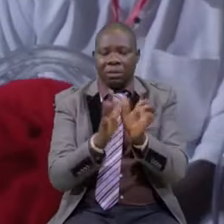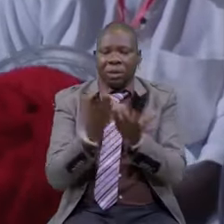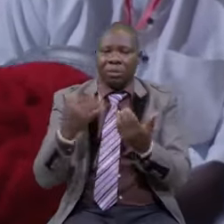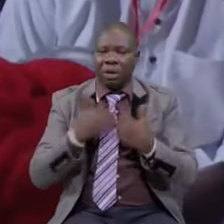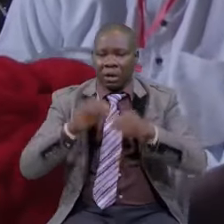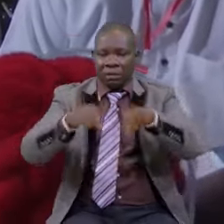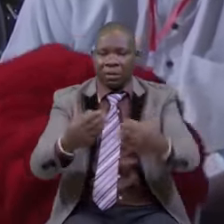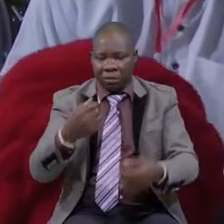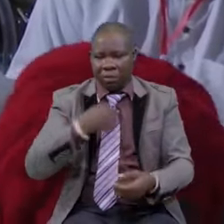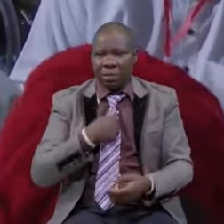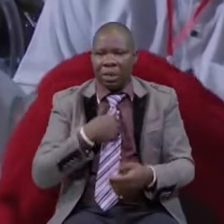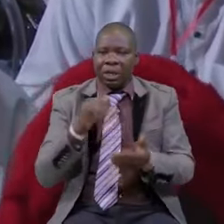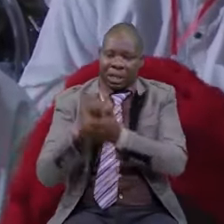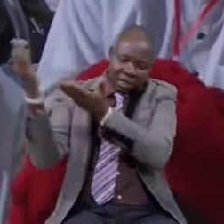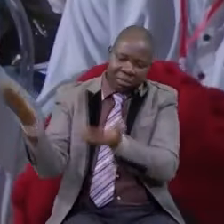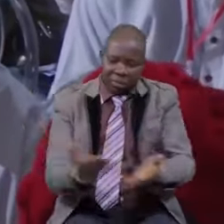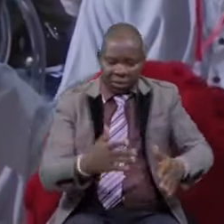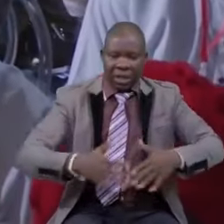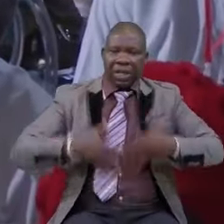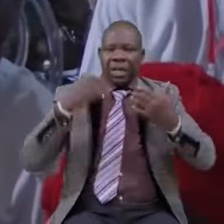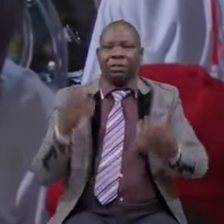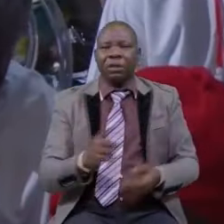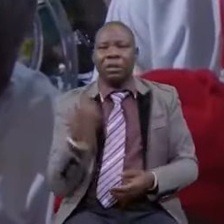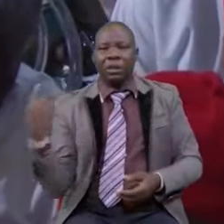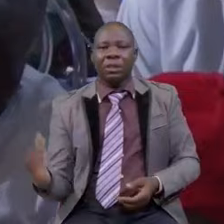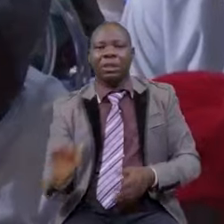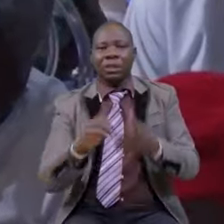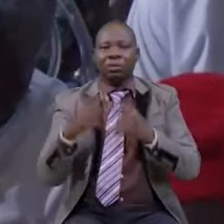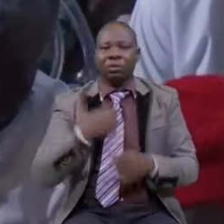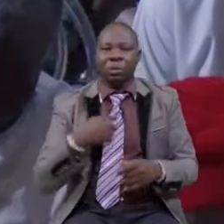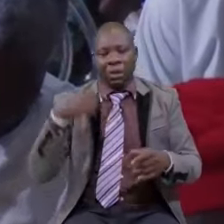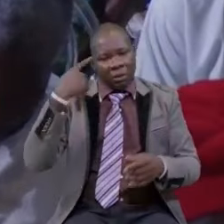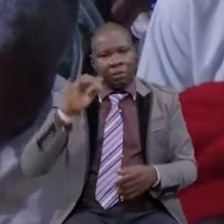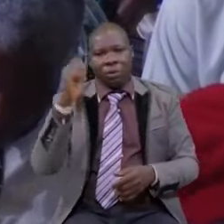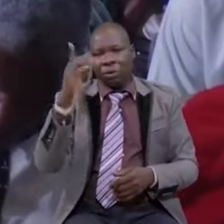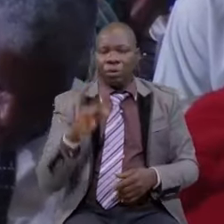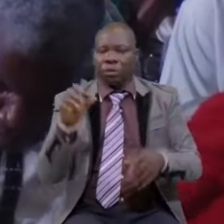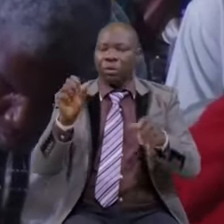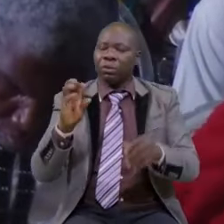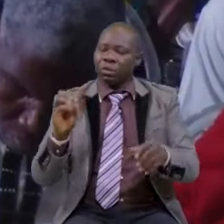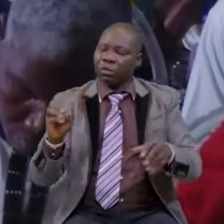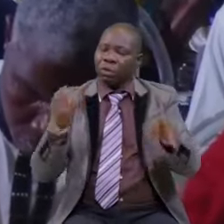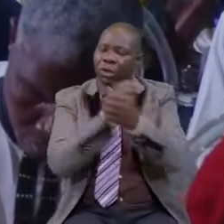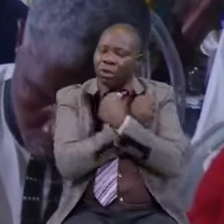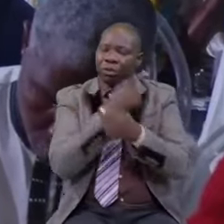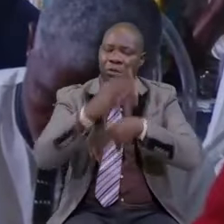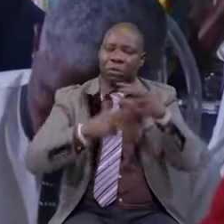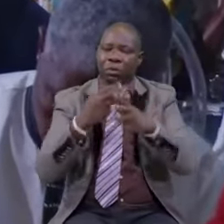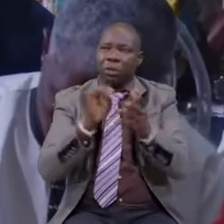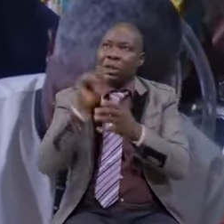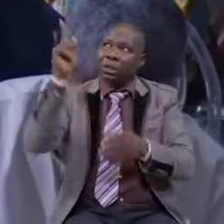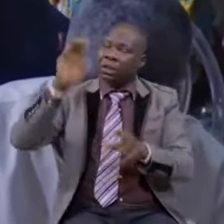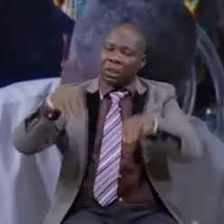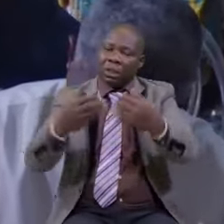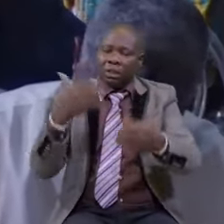me that brings life eternal unto me. That God so loved the world that he gave his only begotten son,